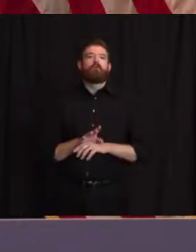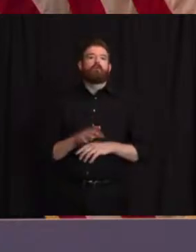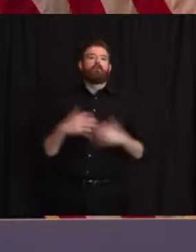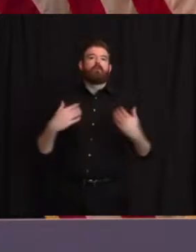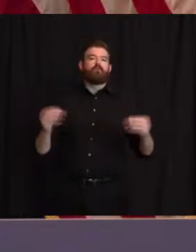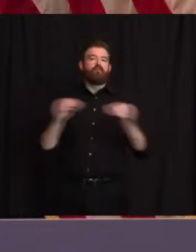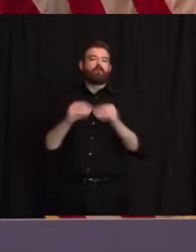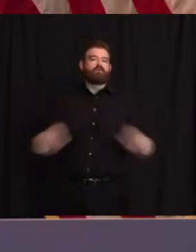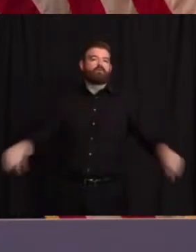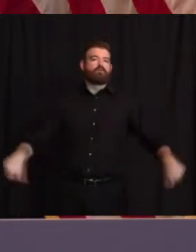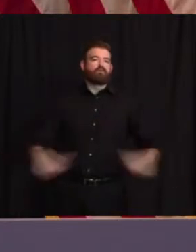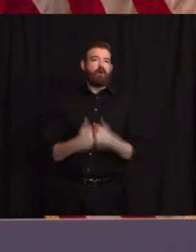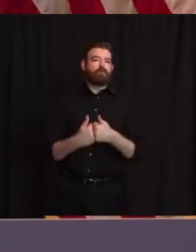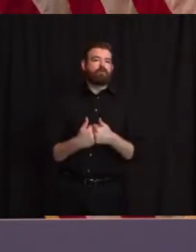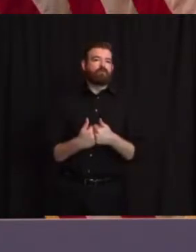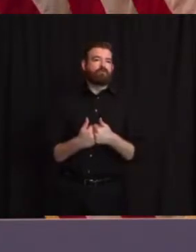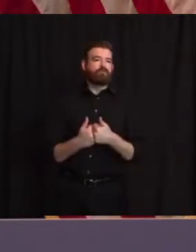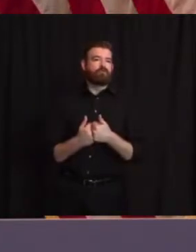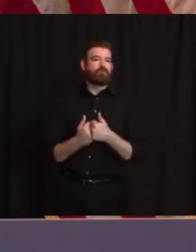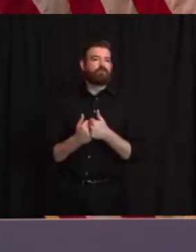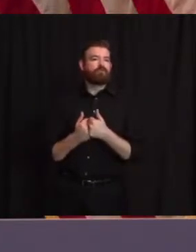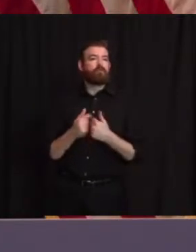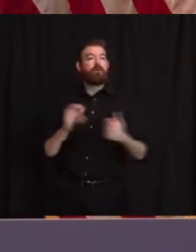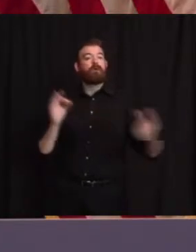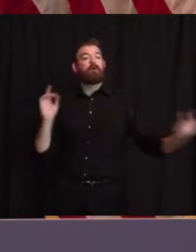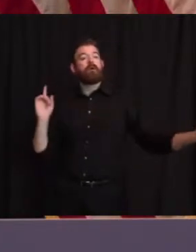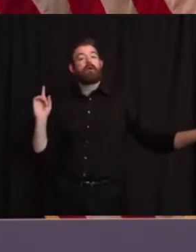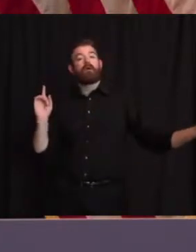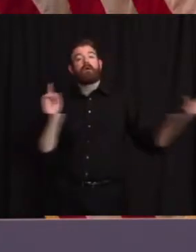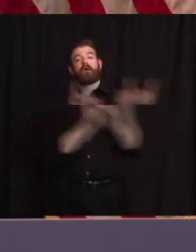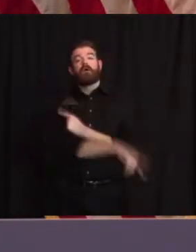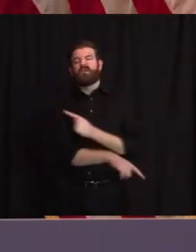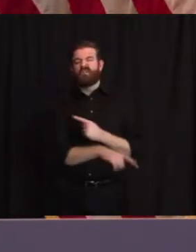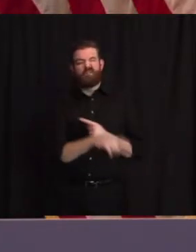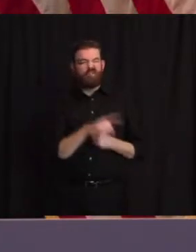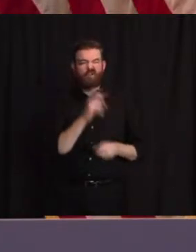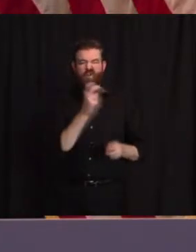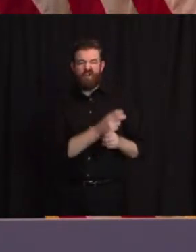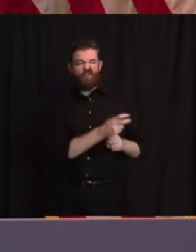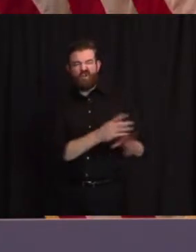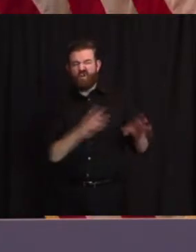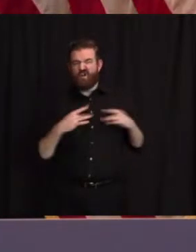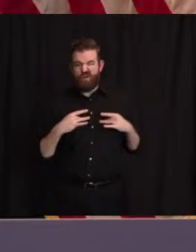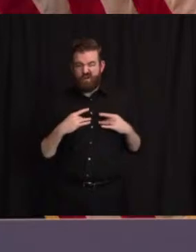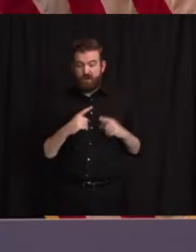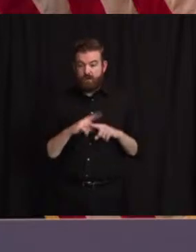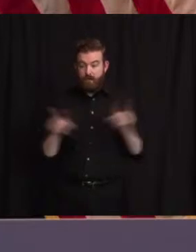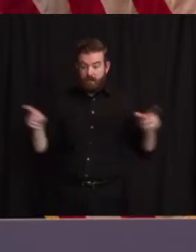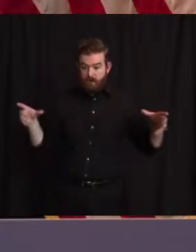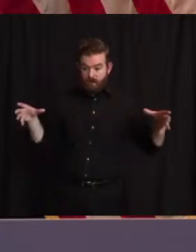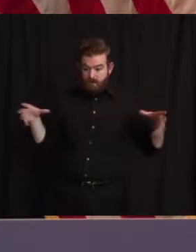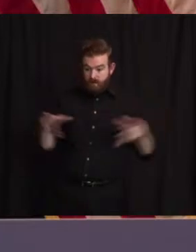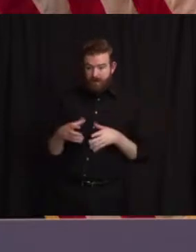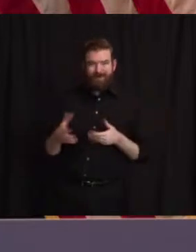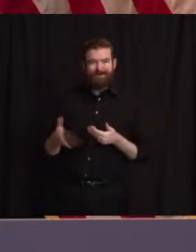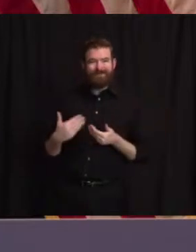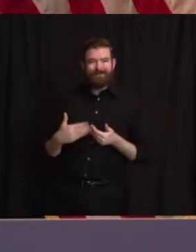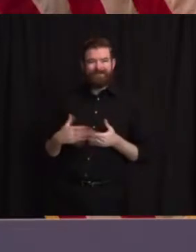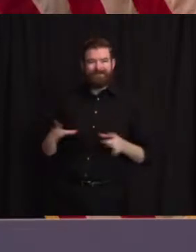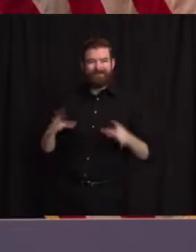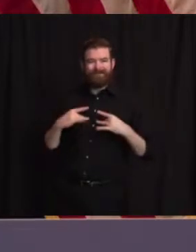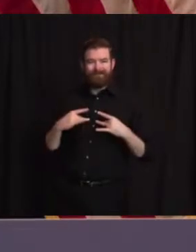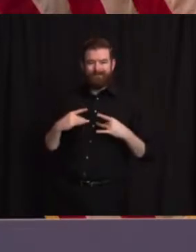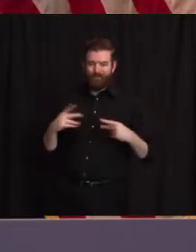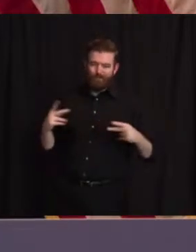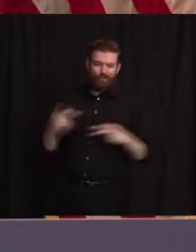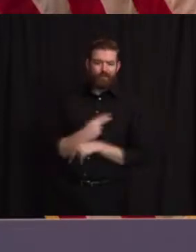in a sort of passing way. So please, folks, we're not doing this for any reason other than to keep as many people healthy